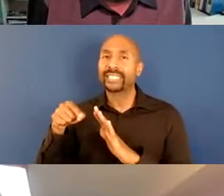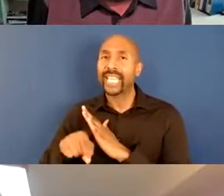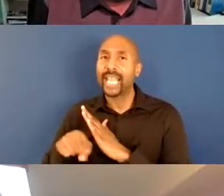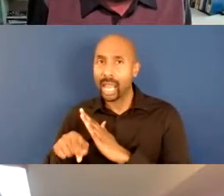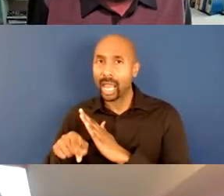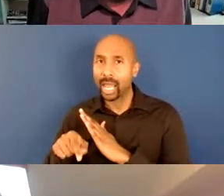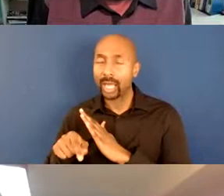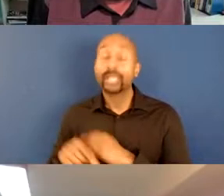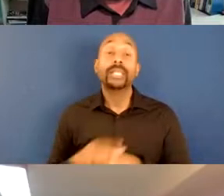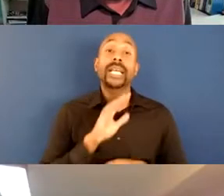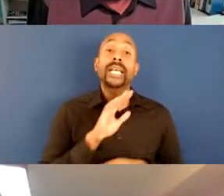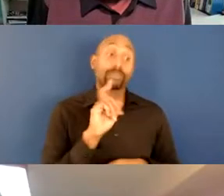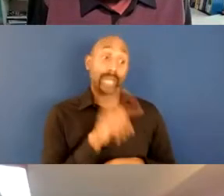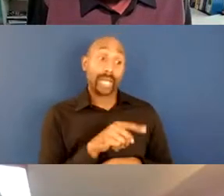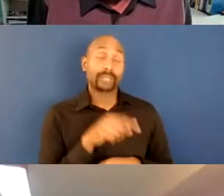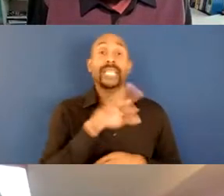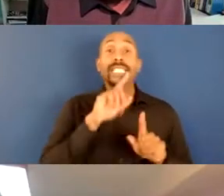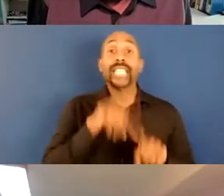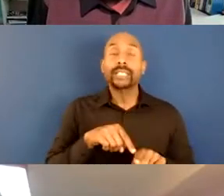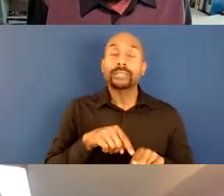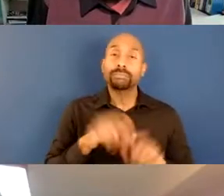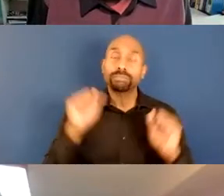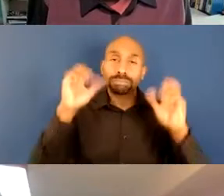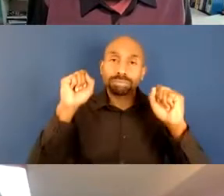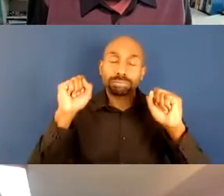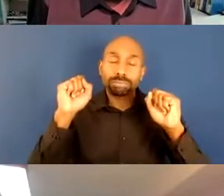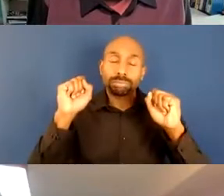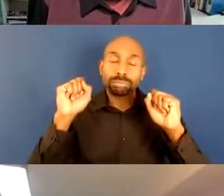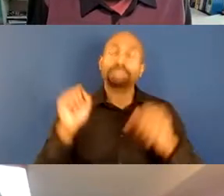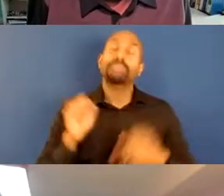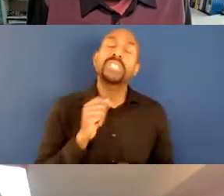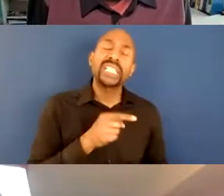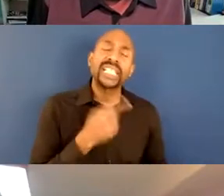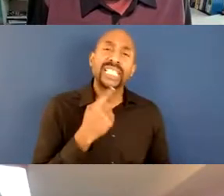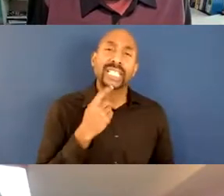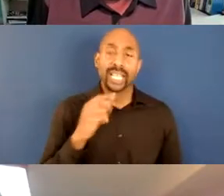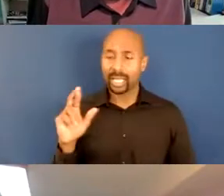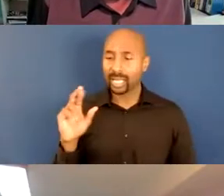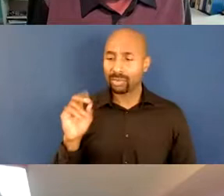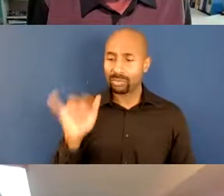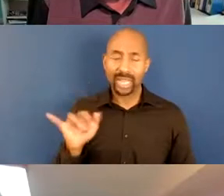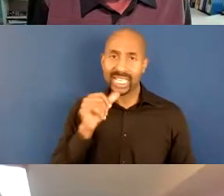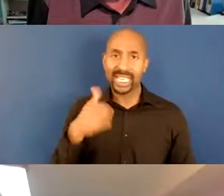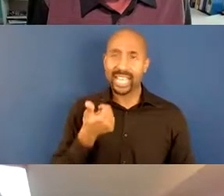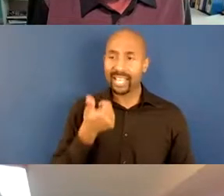the audience was astounding. He said Rodney had no business